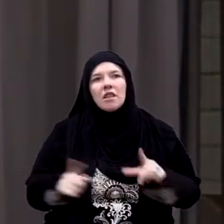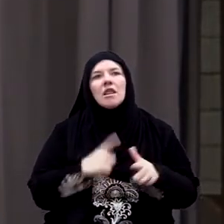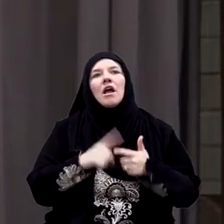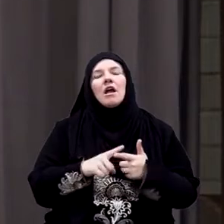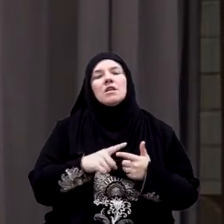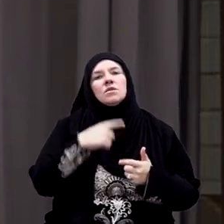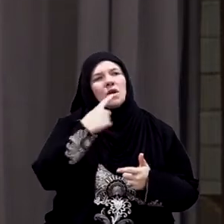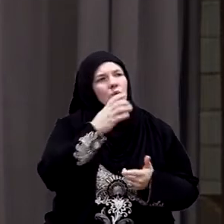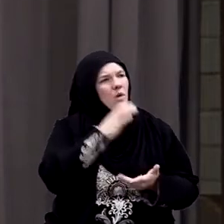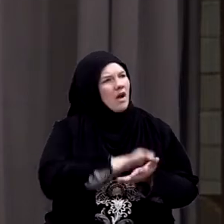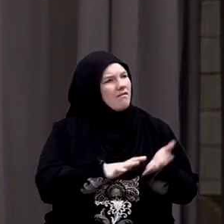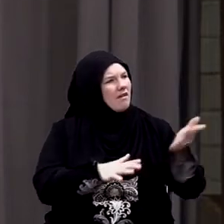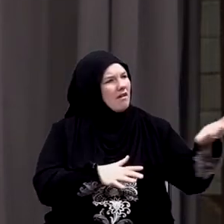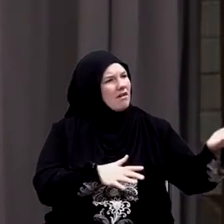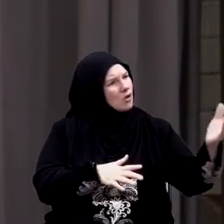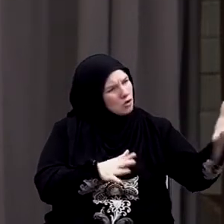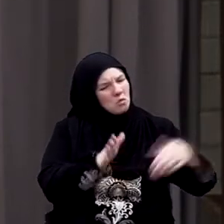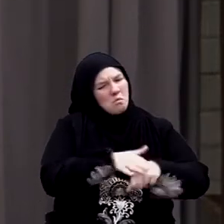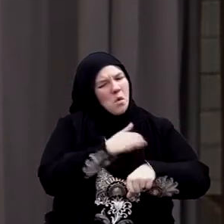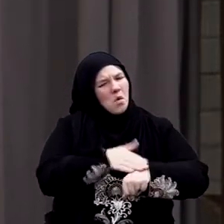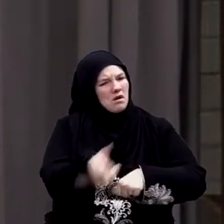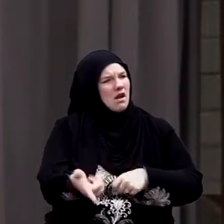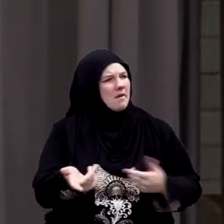then you tell your wife, you spoiled him.